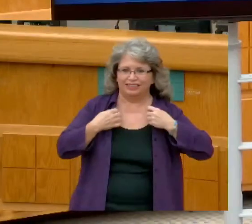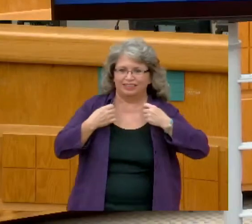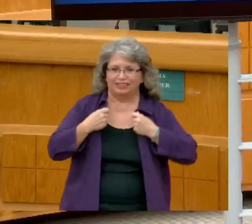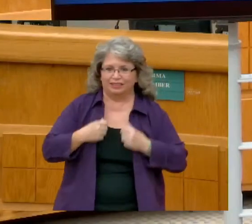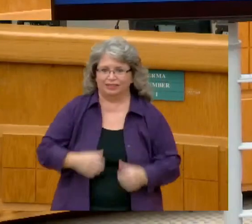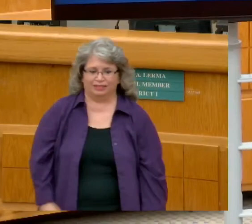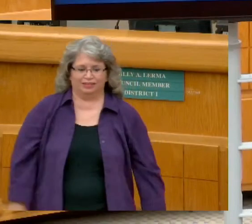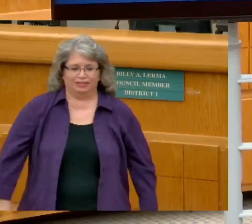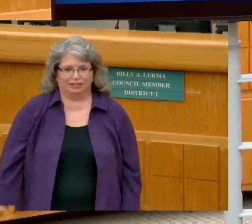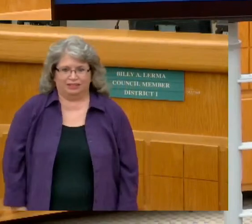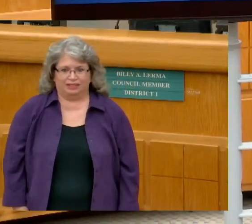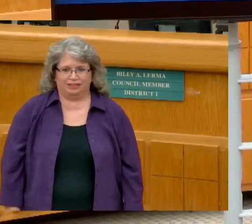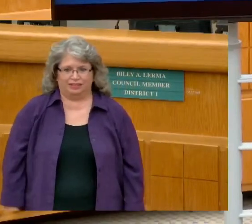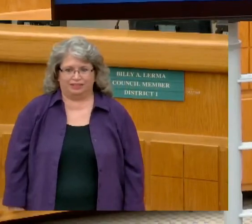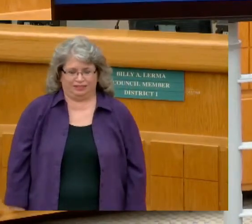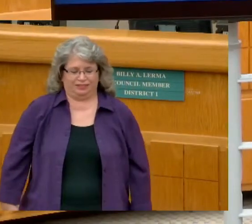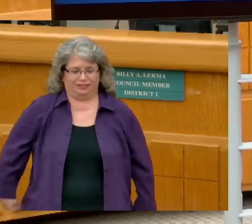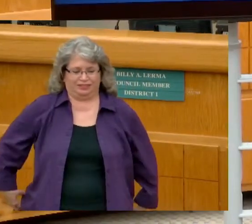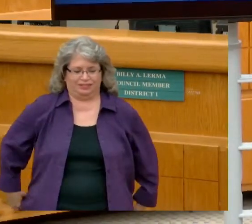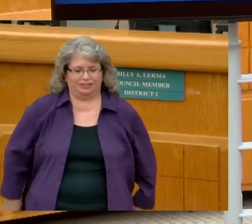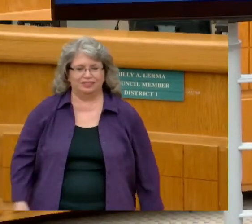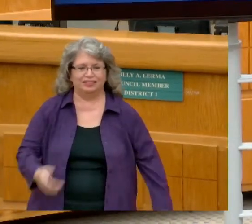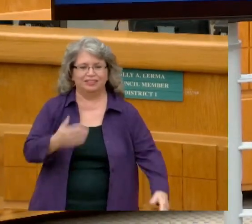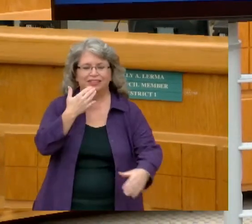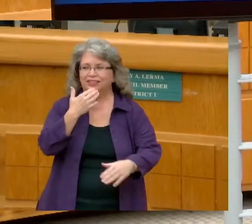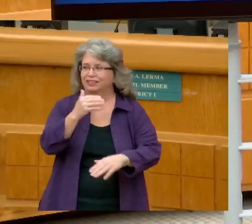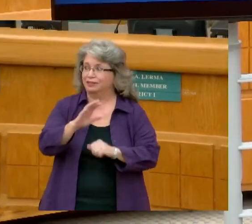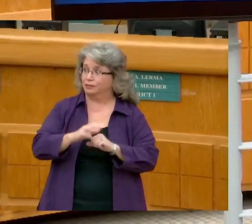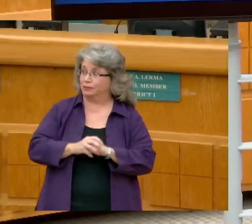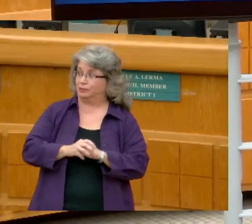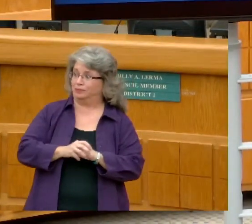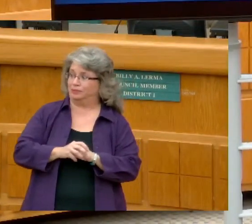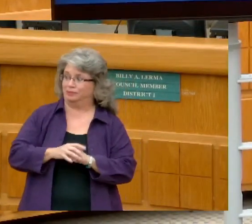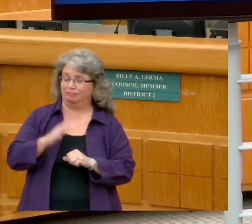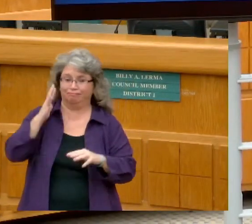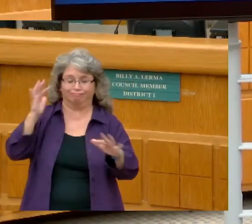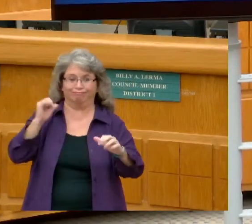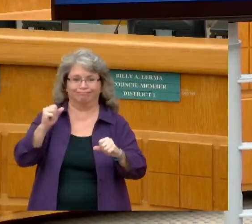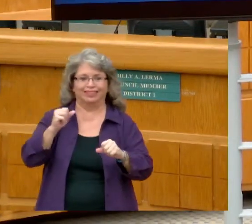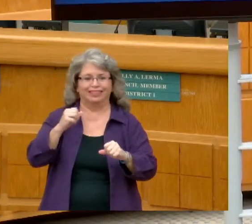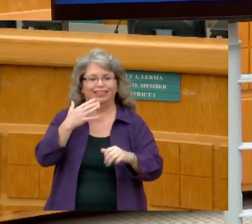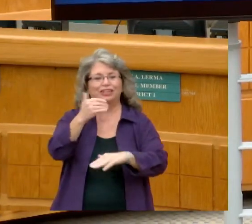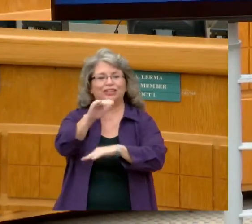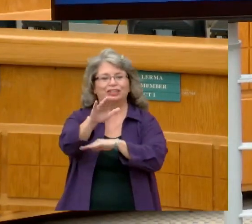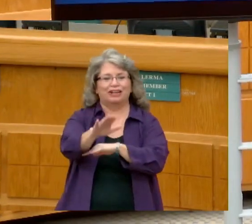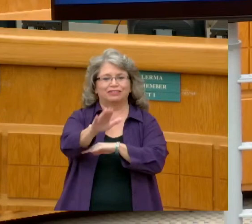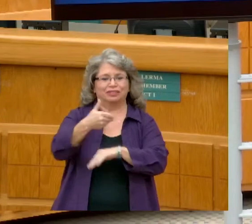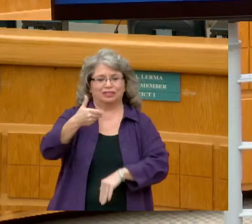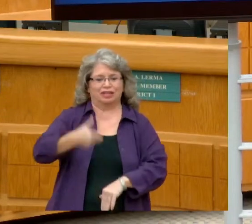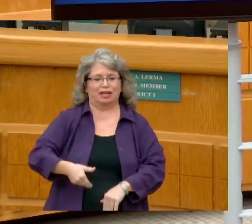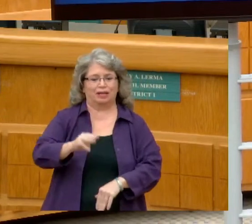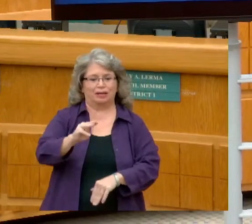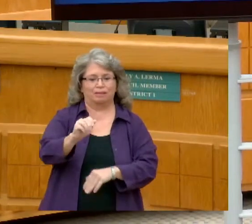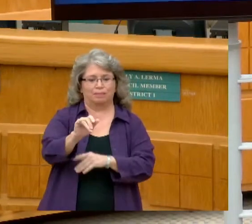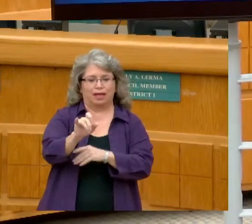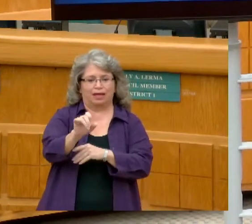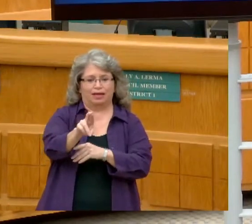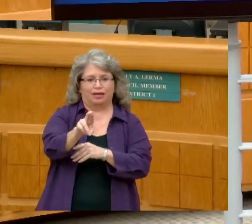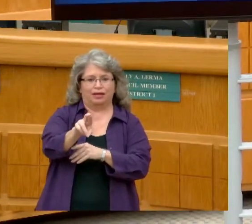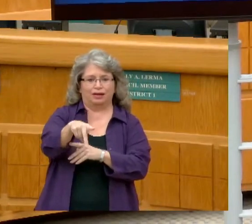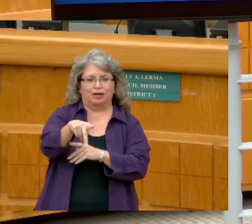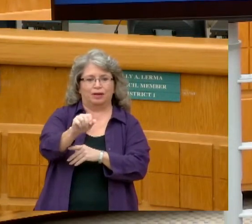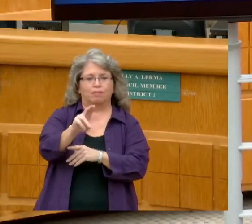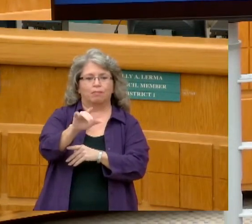We're ready? Okay. Good afternoon. Good afternoon. I'm Mayor